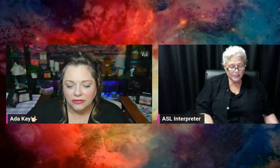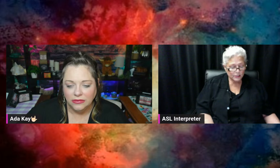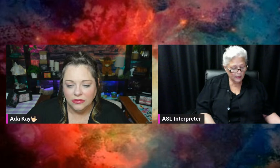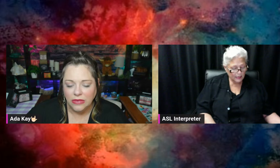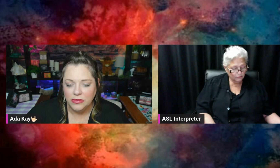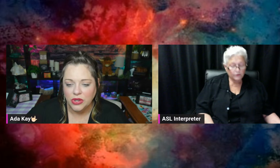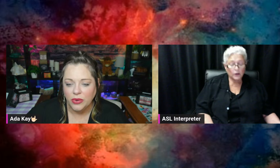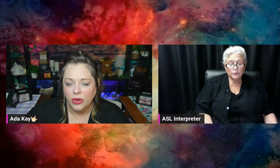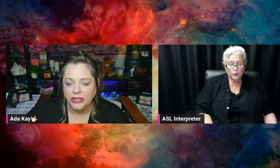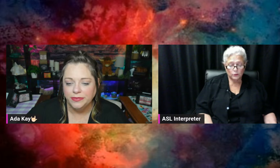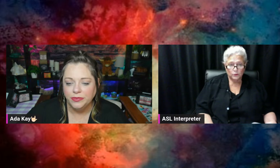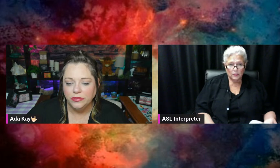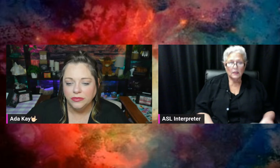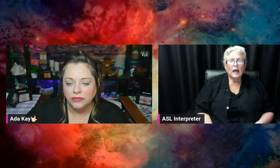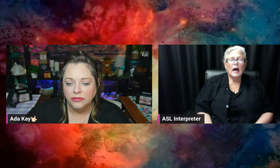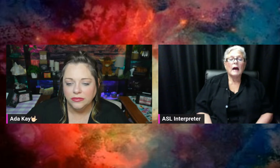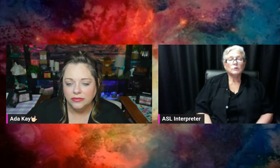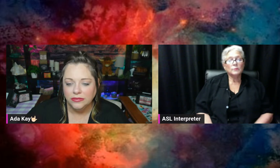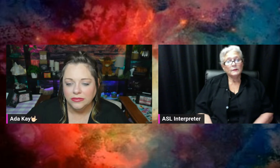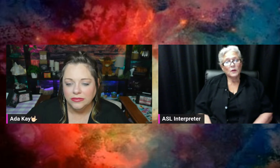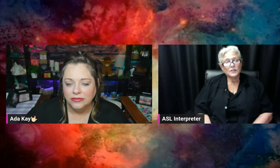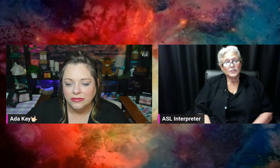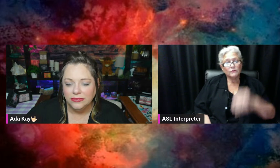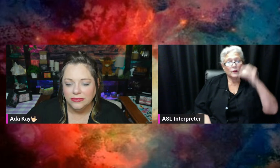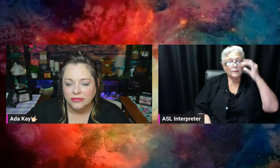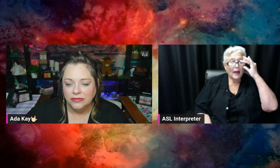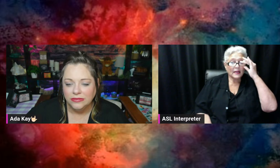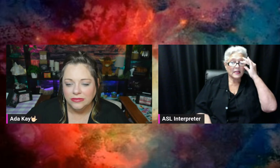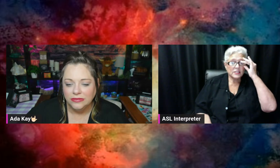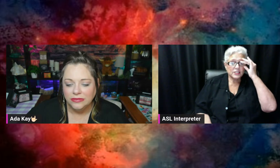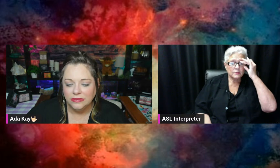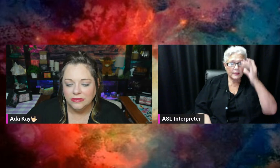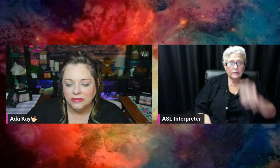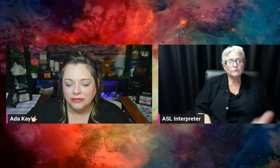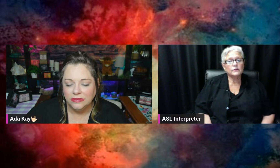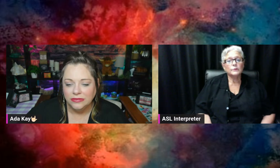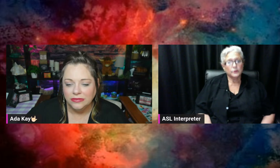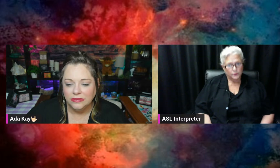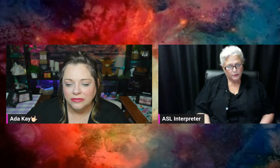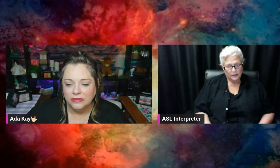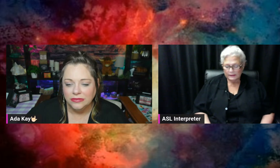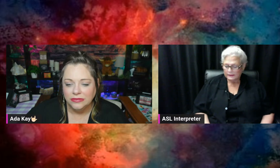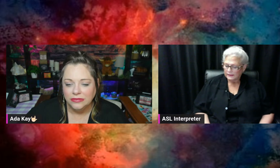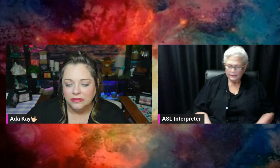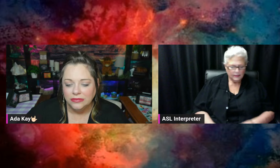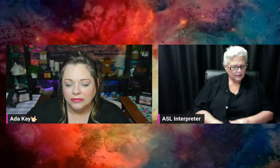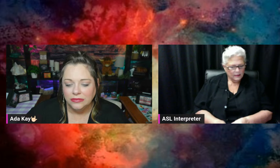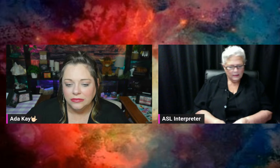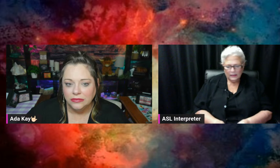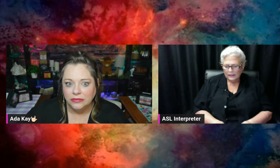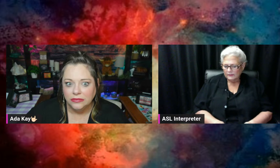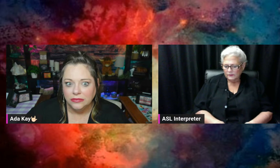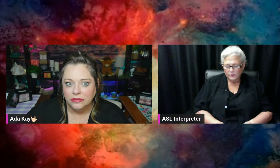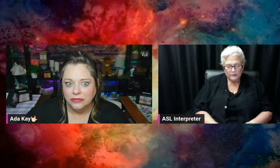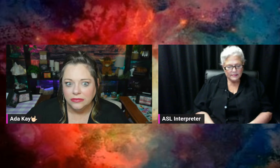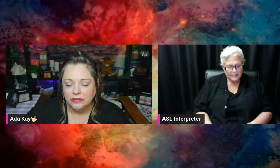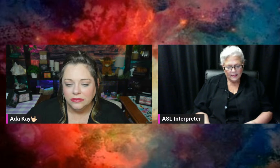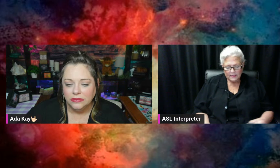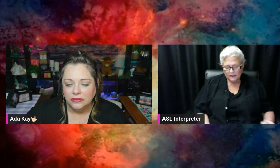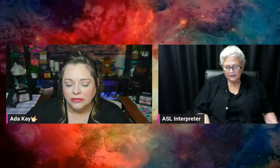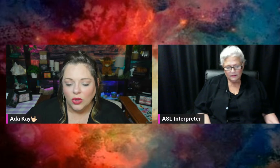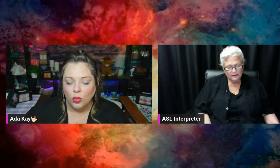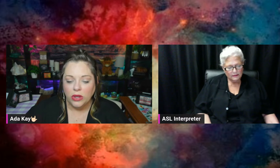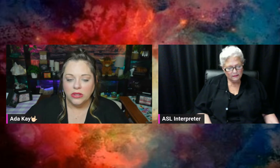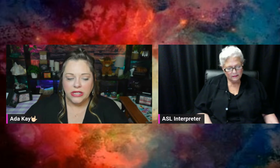In the mail. I'm sorry, what? I will be watching for a package in the mail from you. I don't know where it's